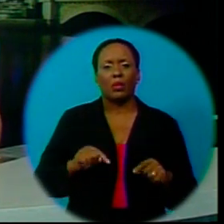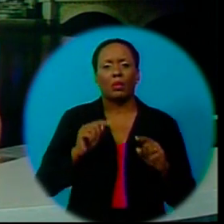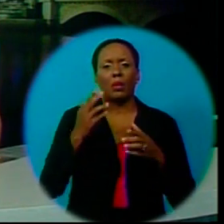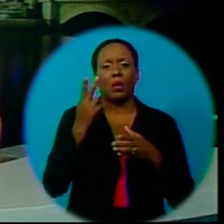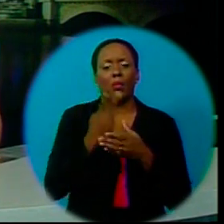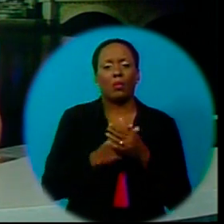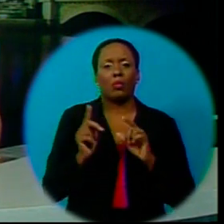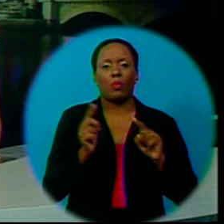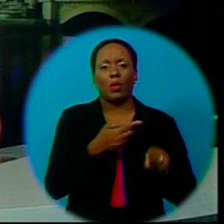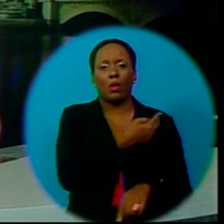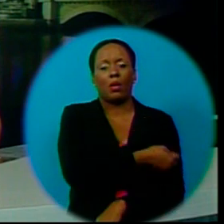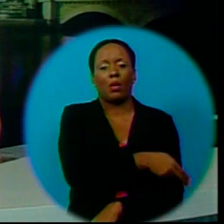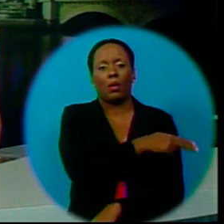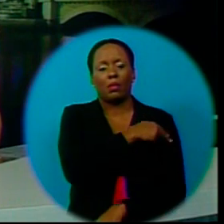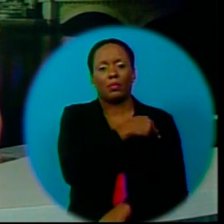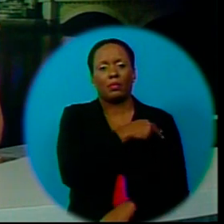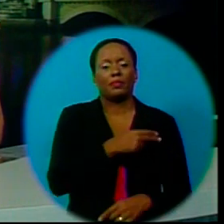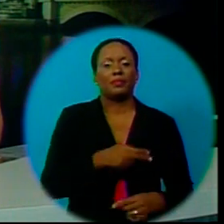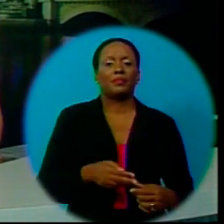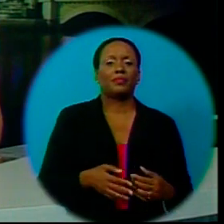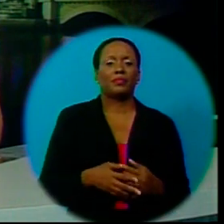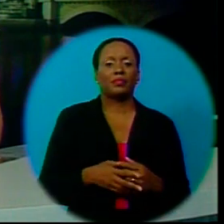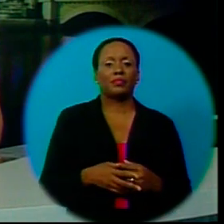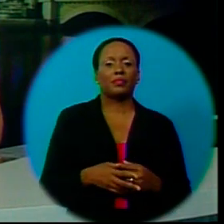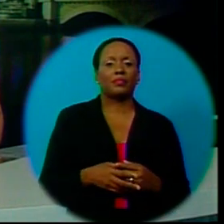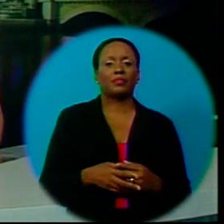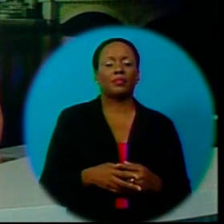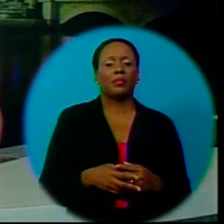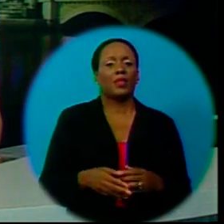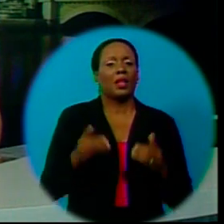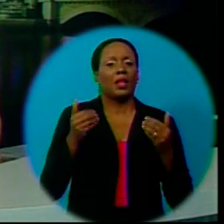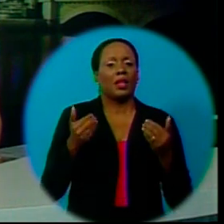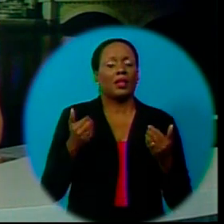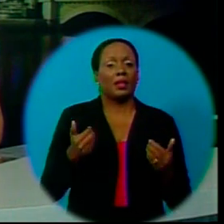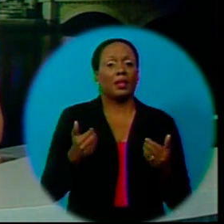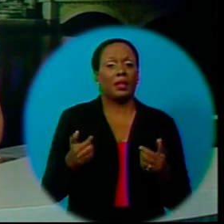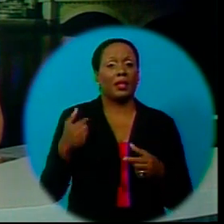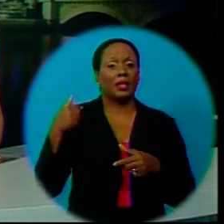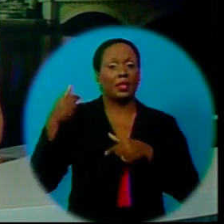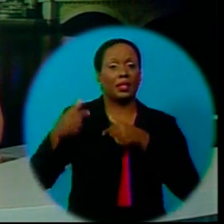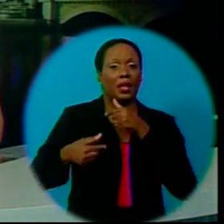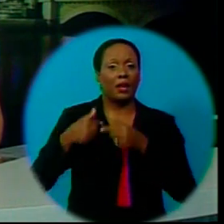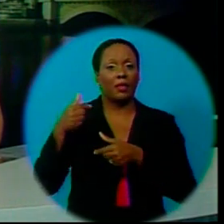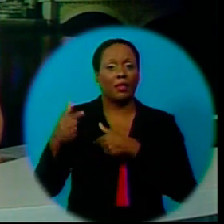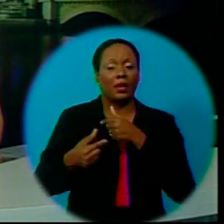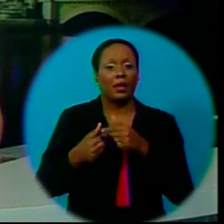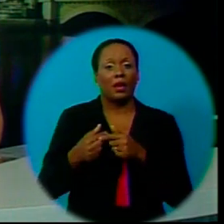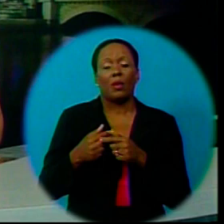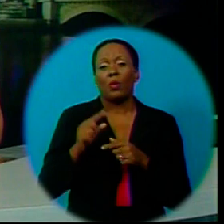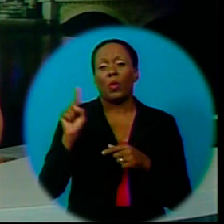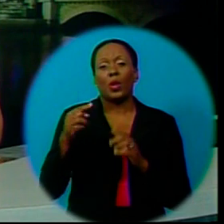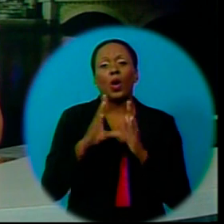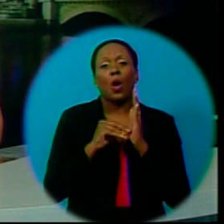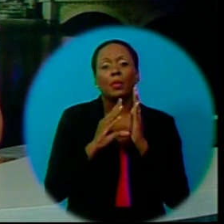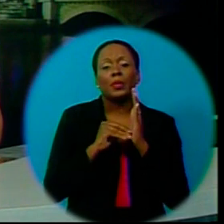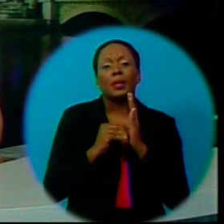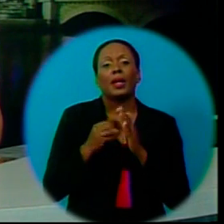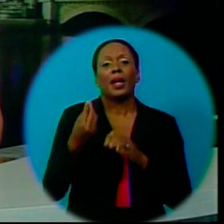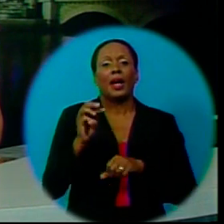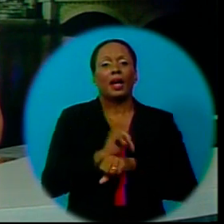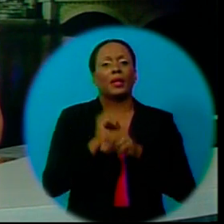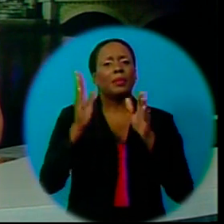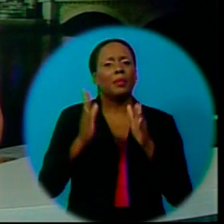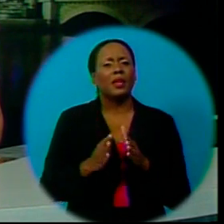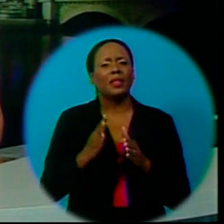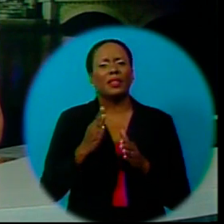by ambulance. Call it the photocopy generation, and a government minister is voicing concern about the lack